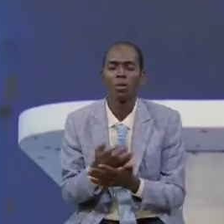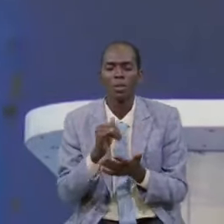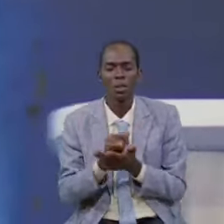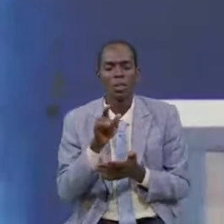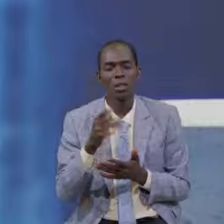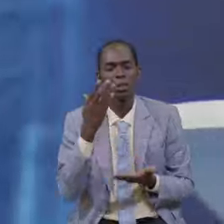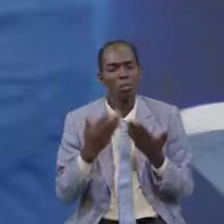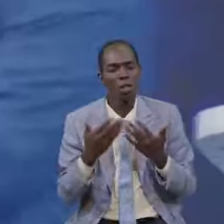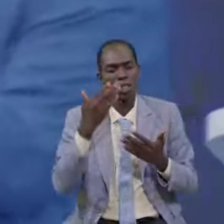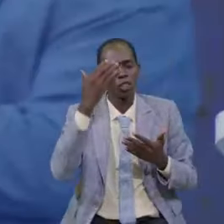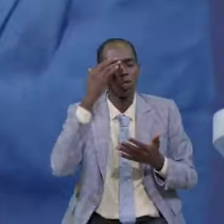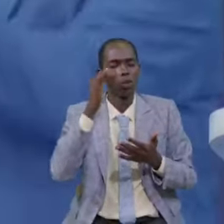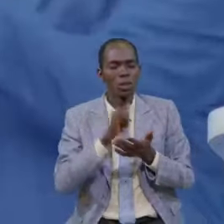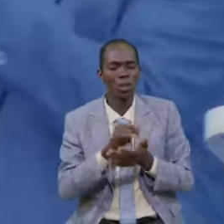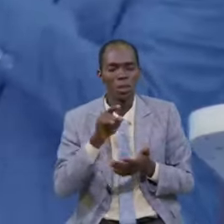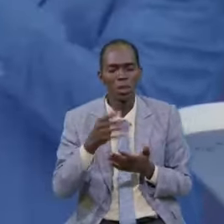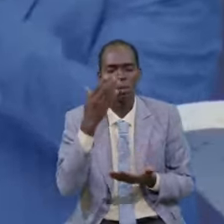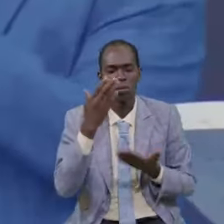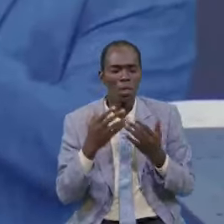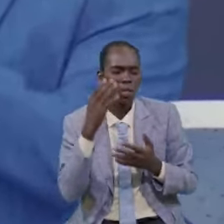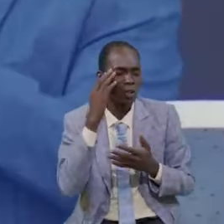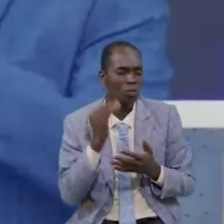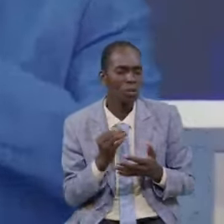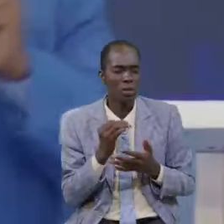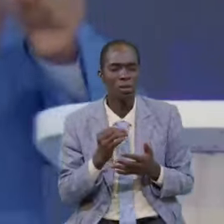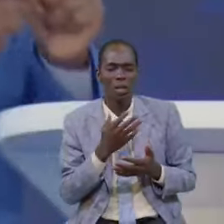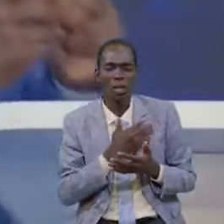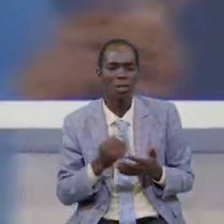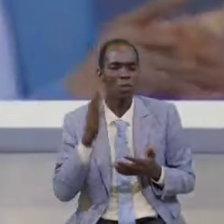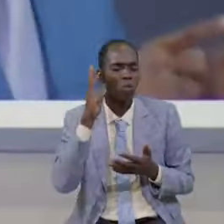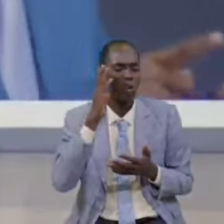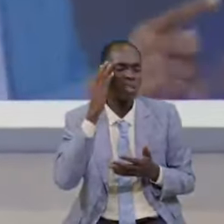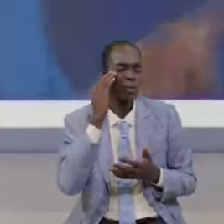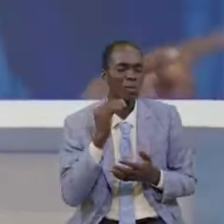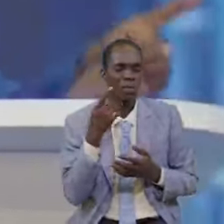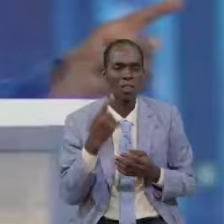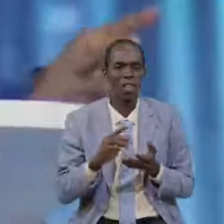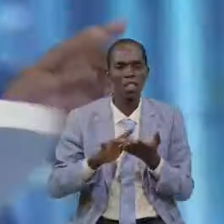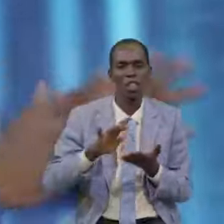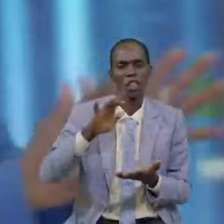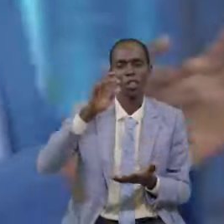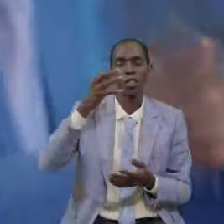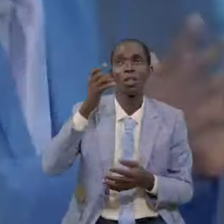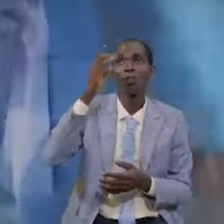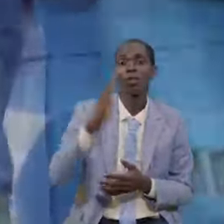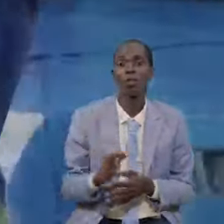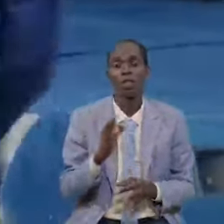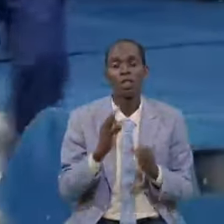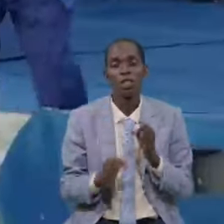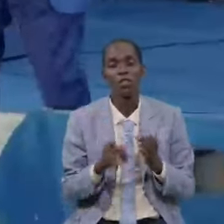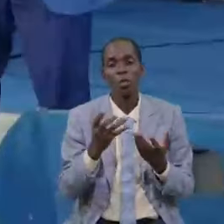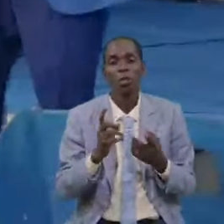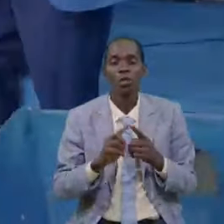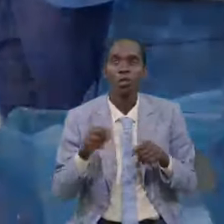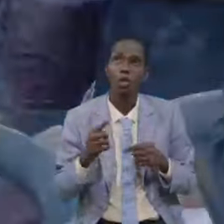that ye may experience, if you're going to experience the glory of God, and if you're going to go up and amount to